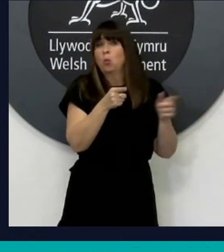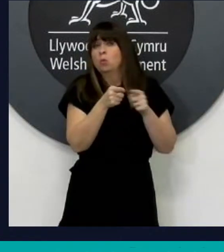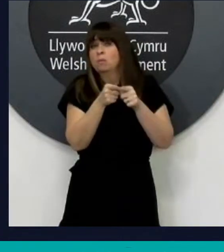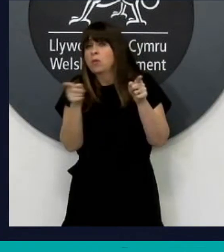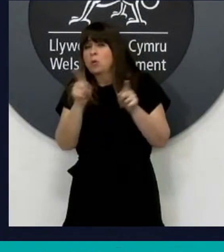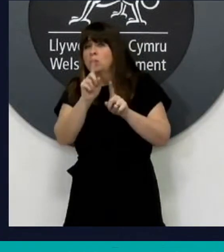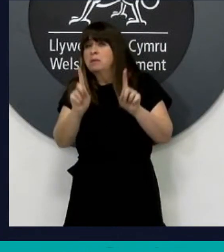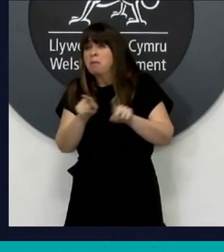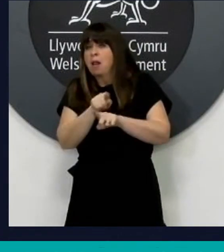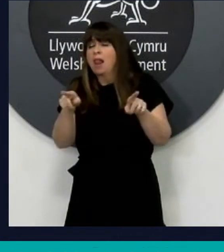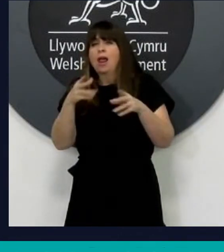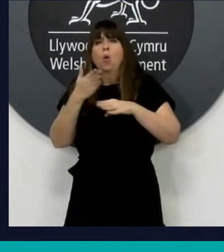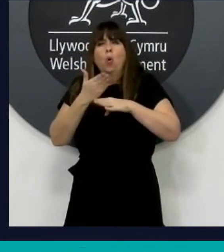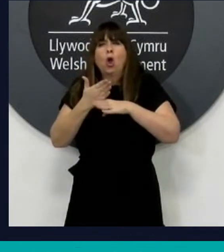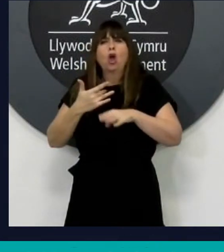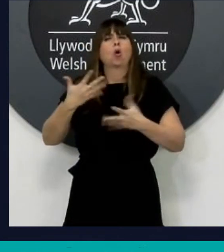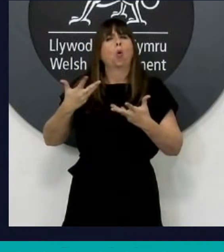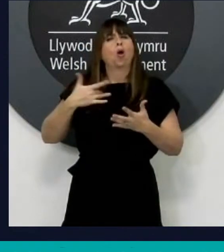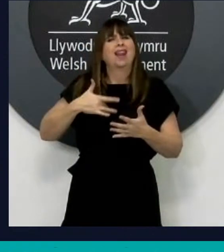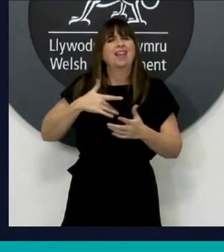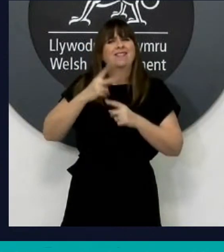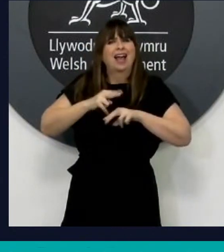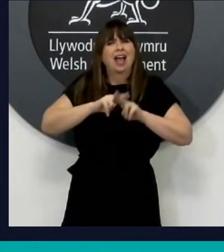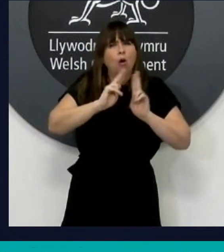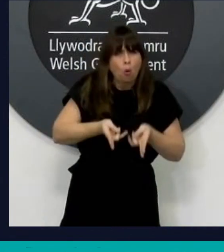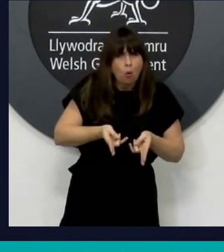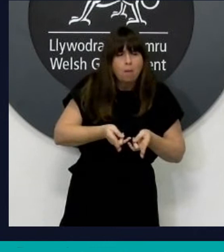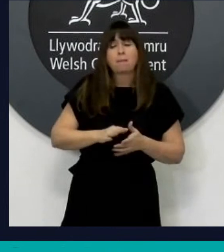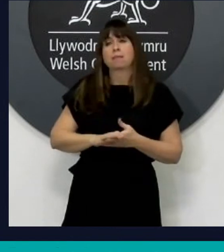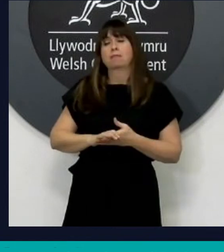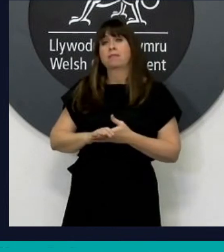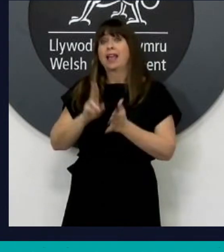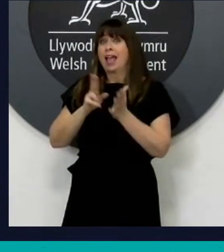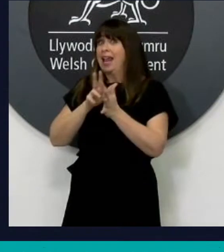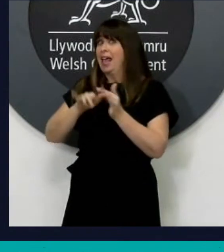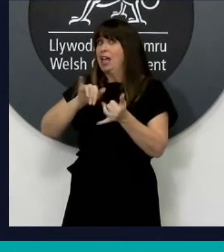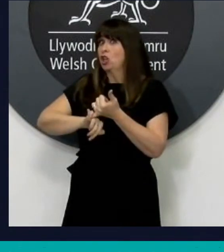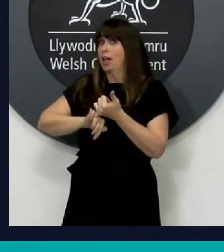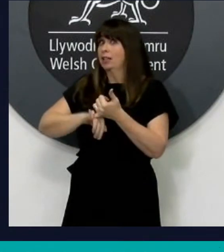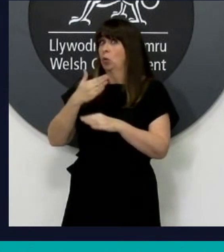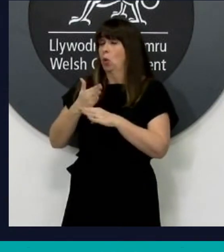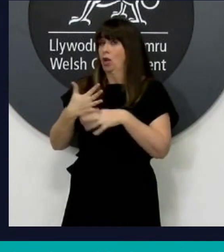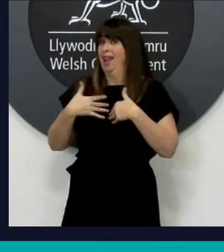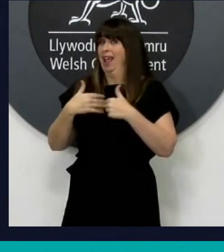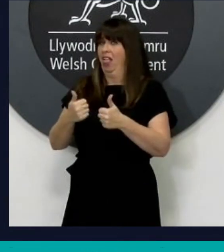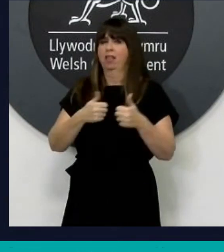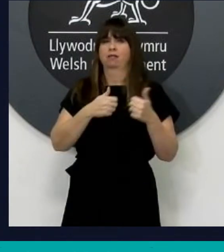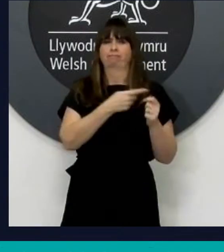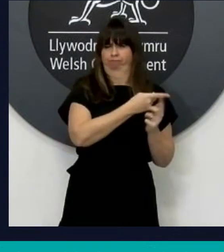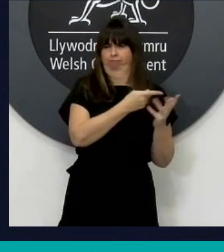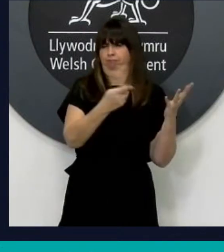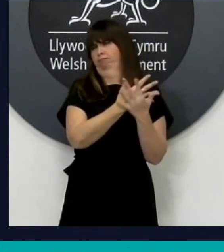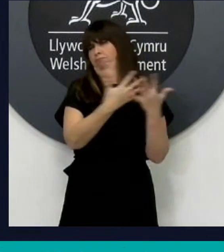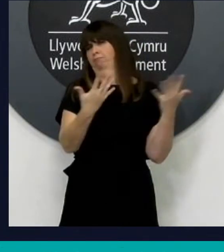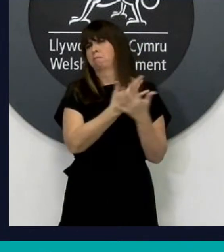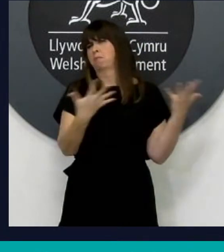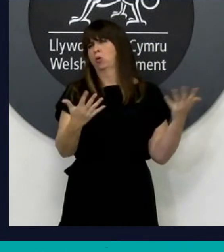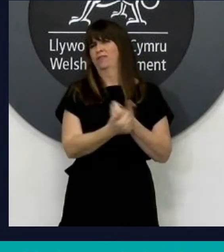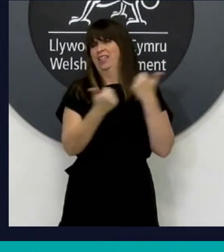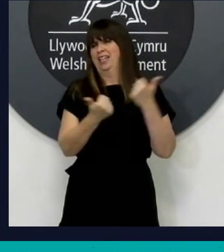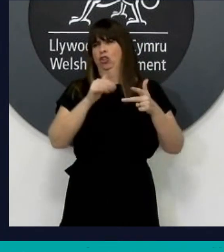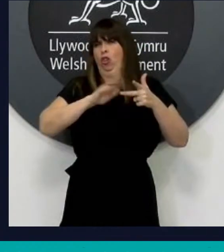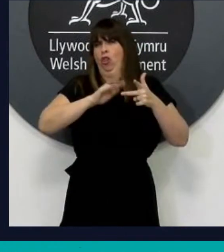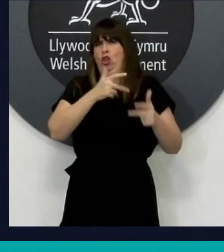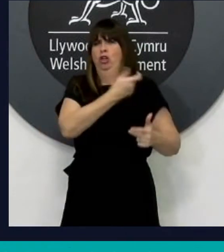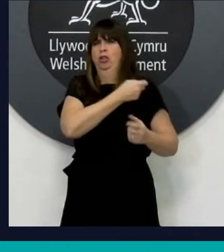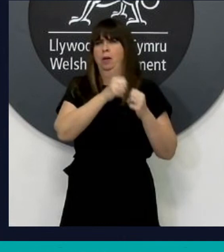and working in care homes and frontline NHS workers have already had the booster vaccine. The